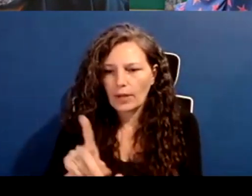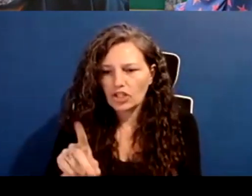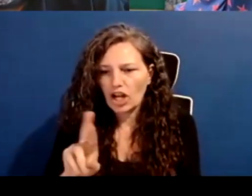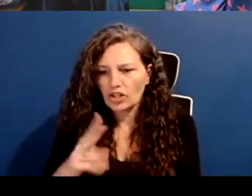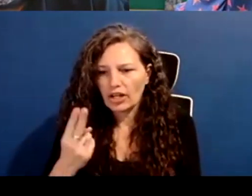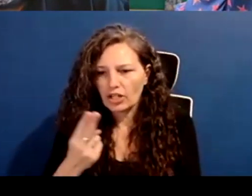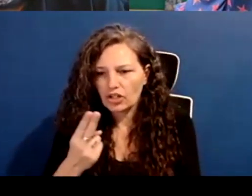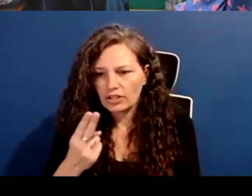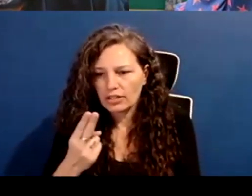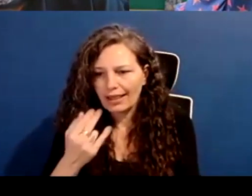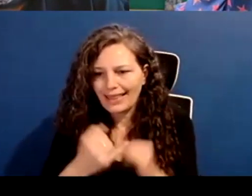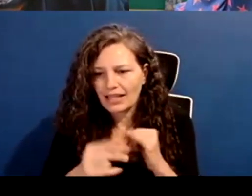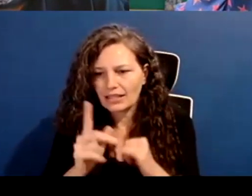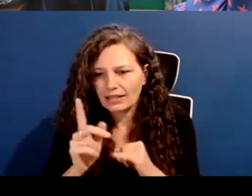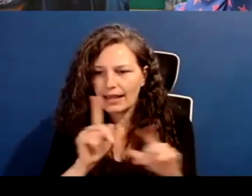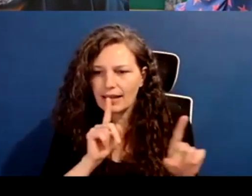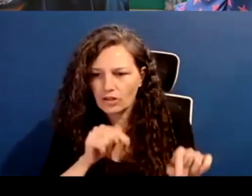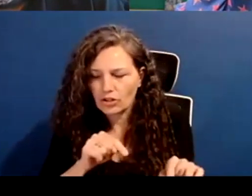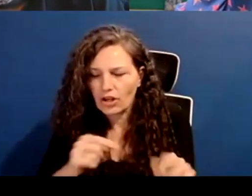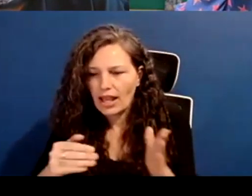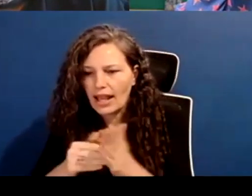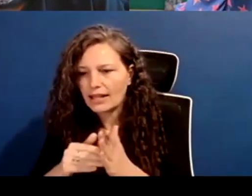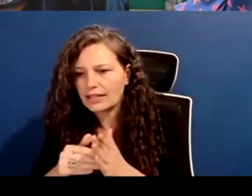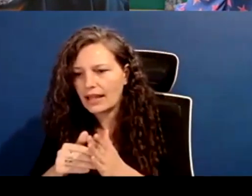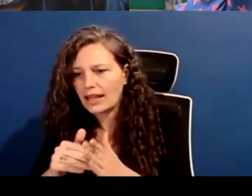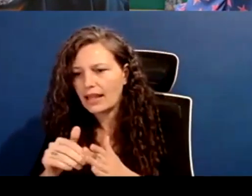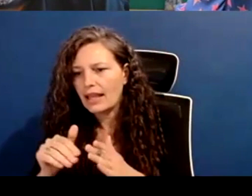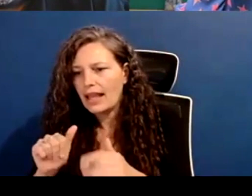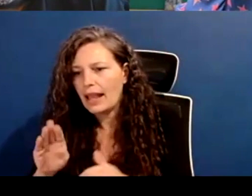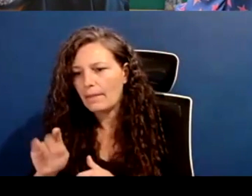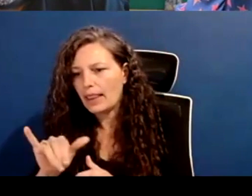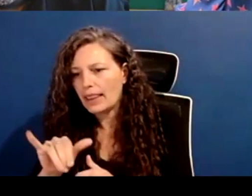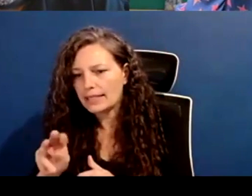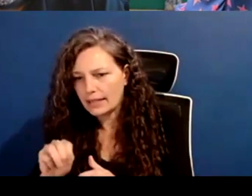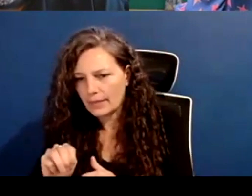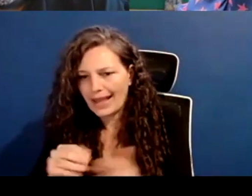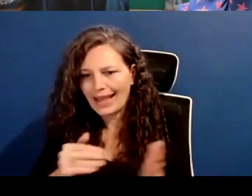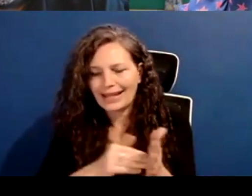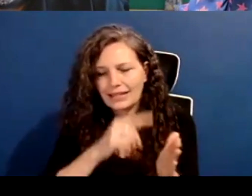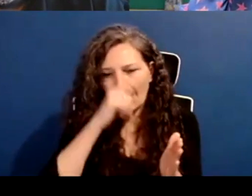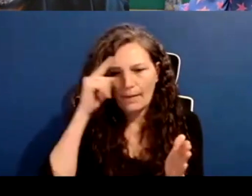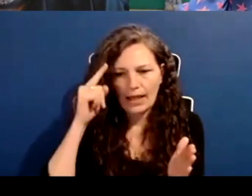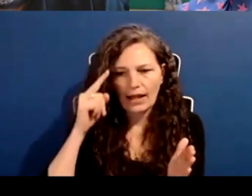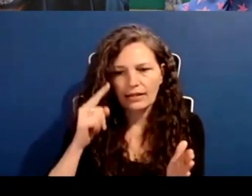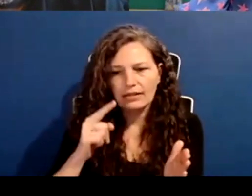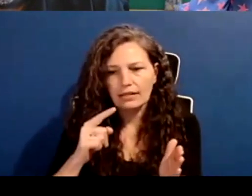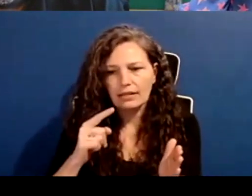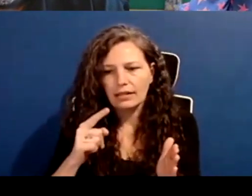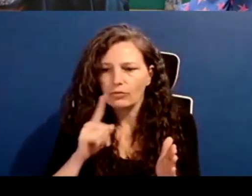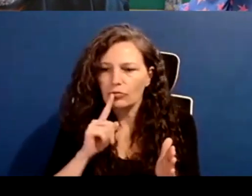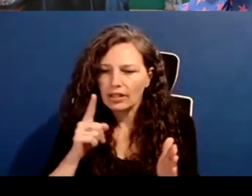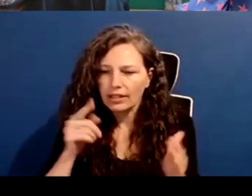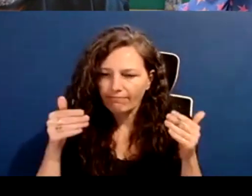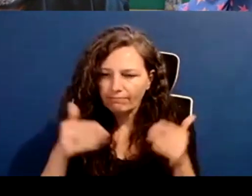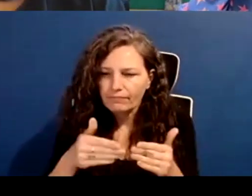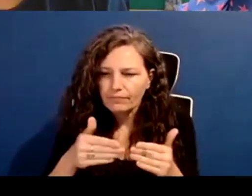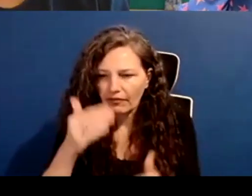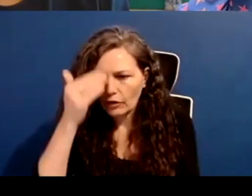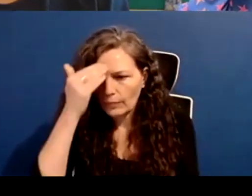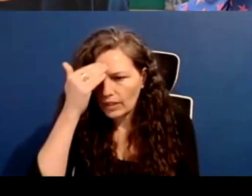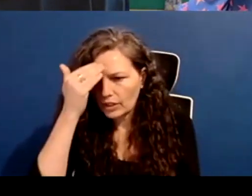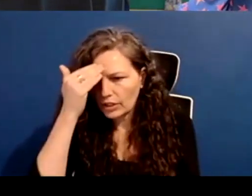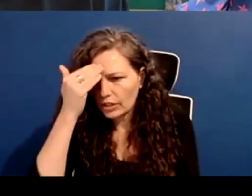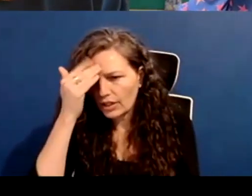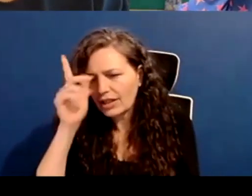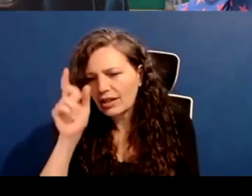question familiar theological ideas, particularly, though not exclusively in evangelical spaces.